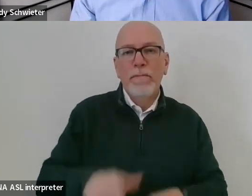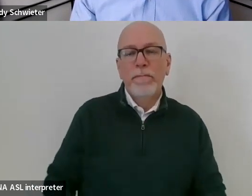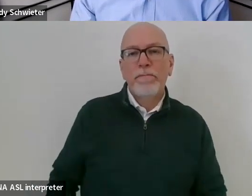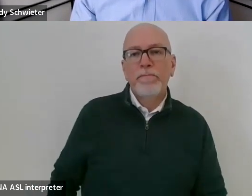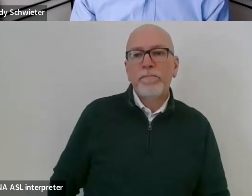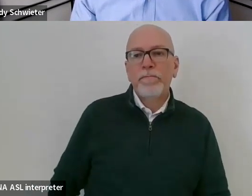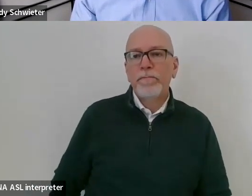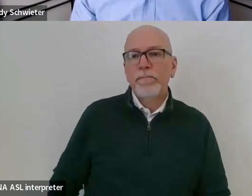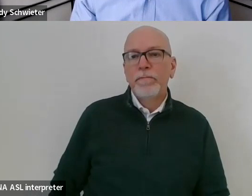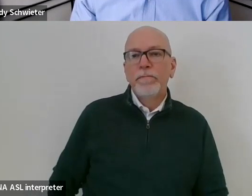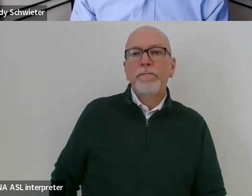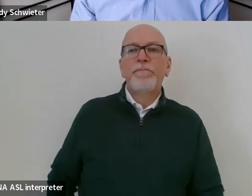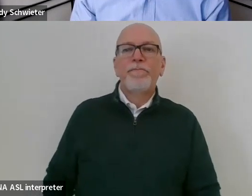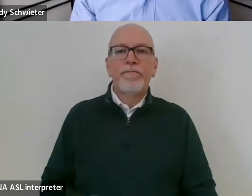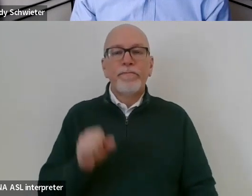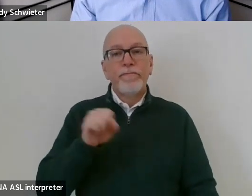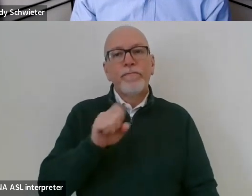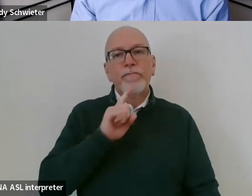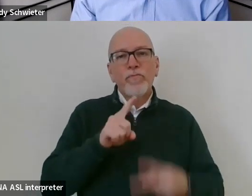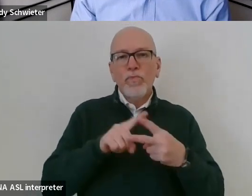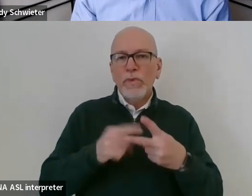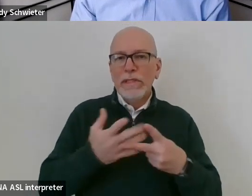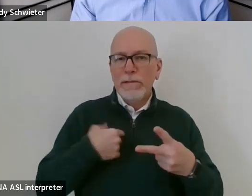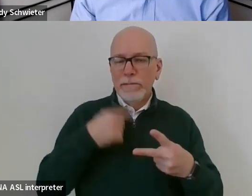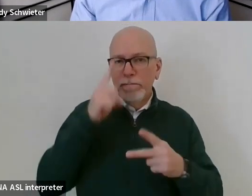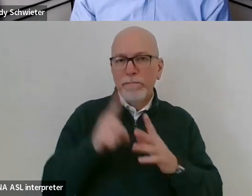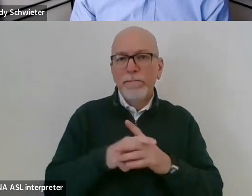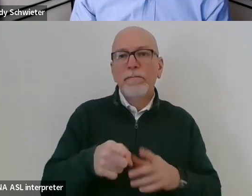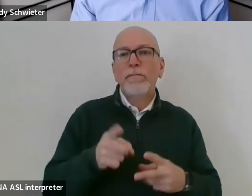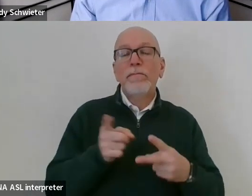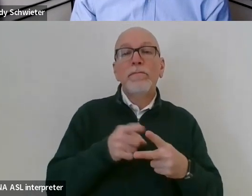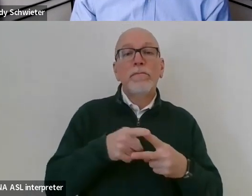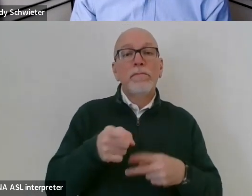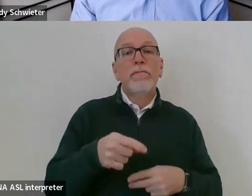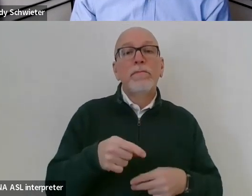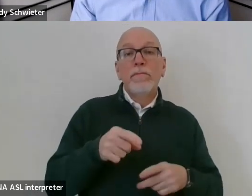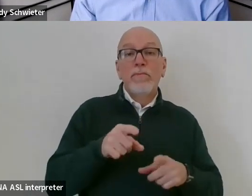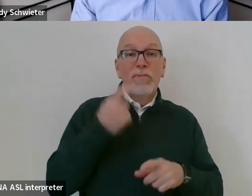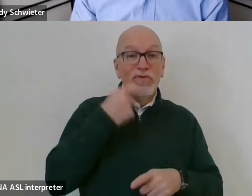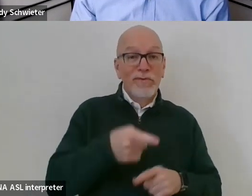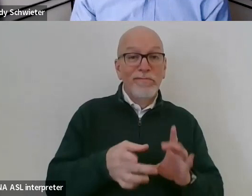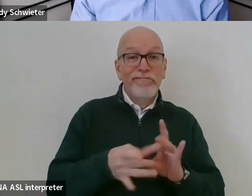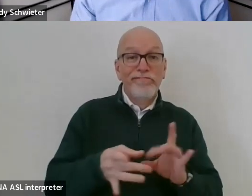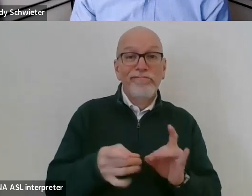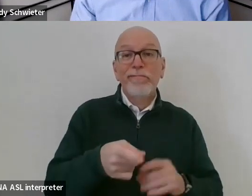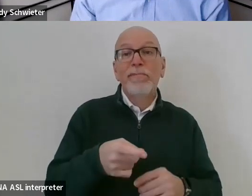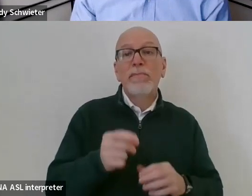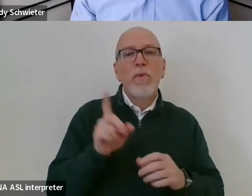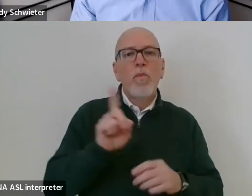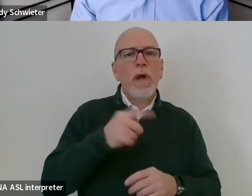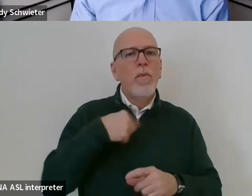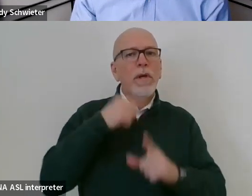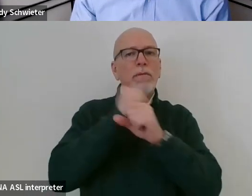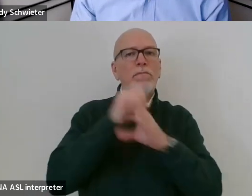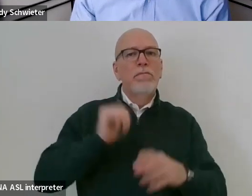Yeah, well, there are two things in my mind. One of them is the fact that, as you're just pointing out, where do we see ourselves in